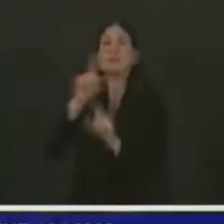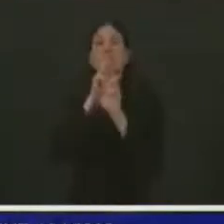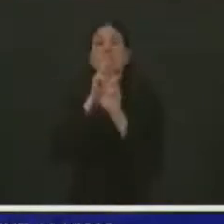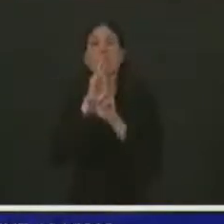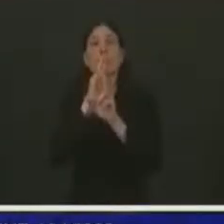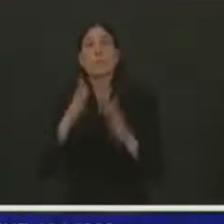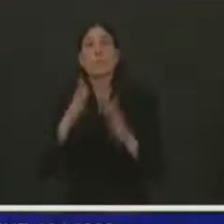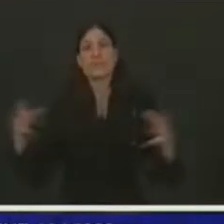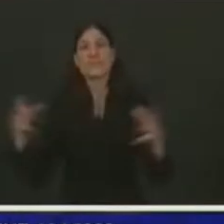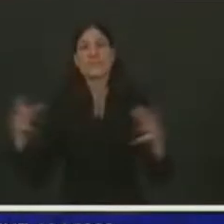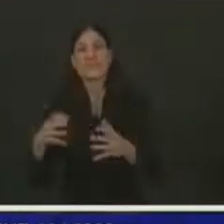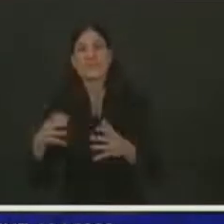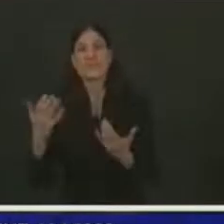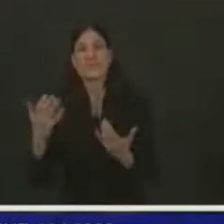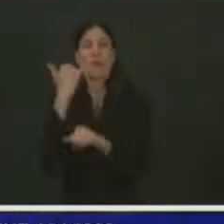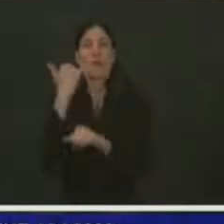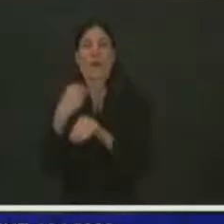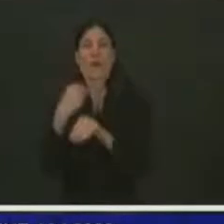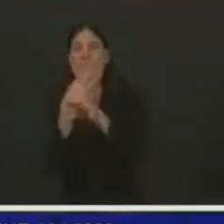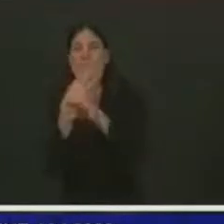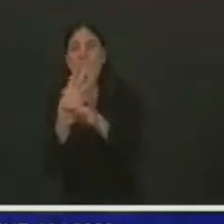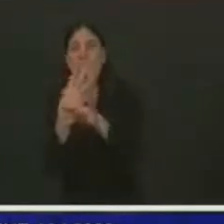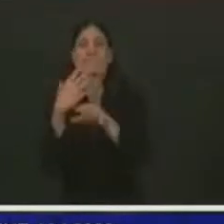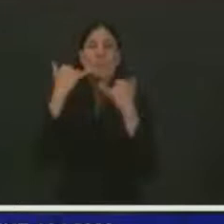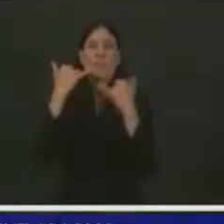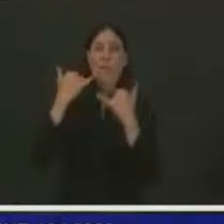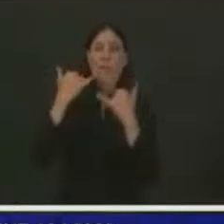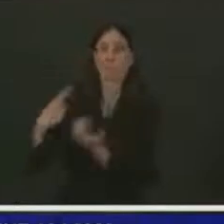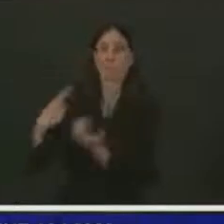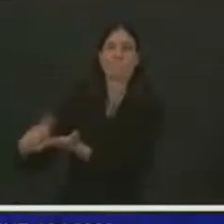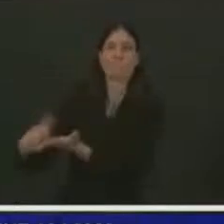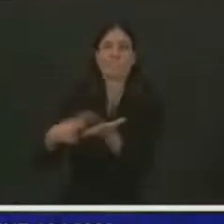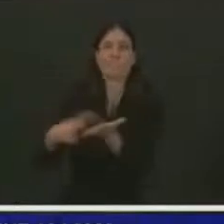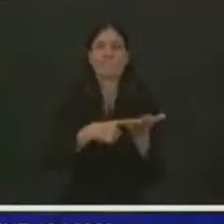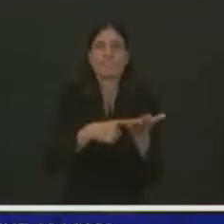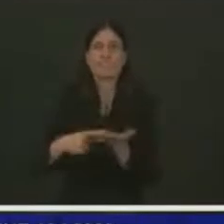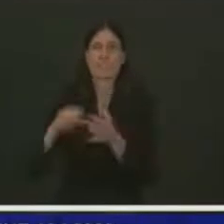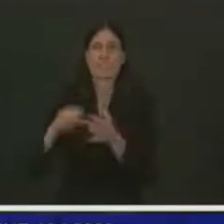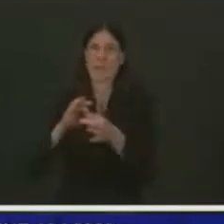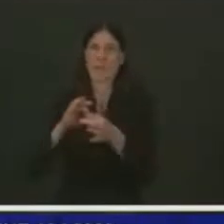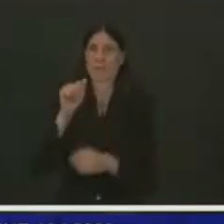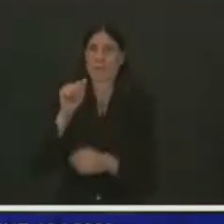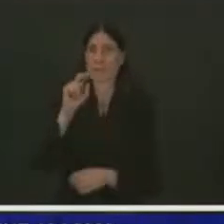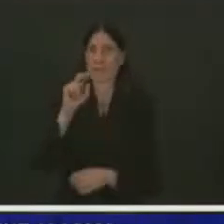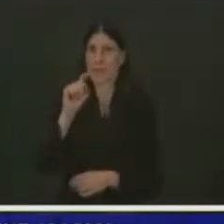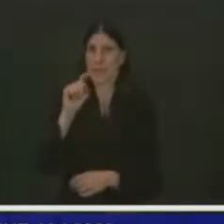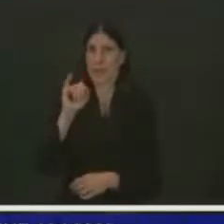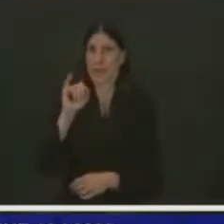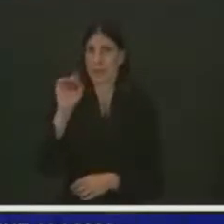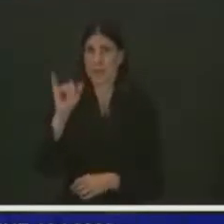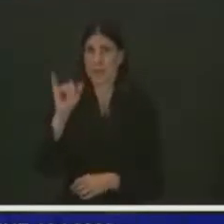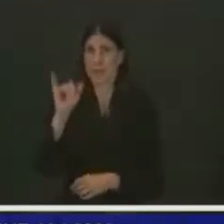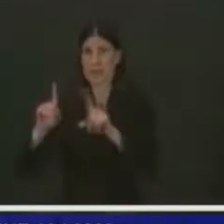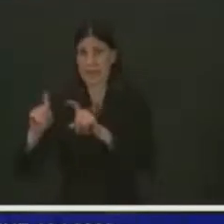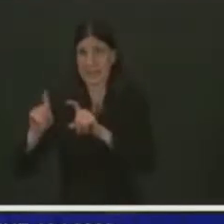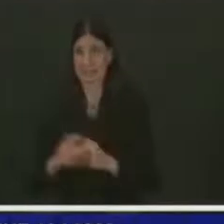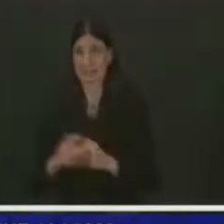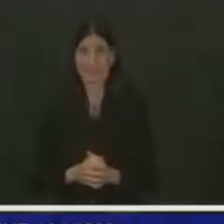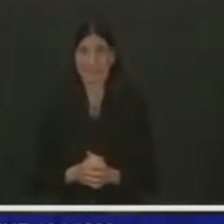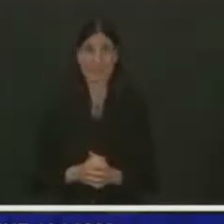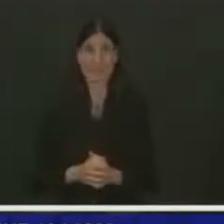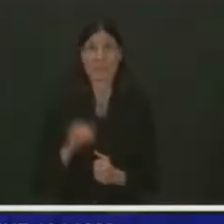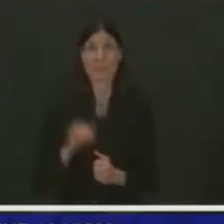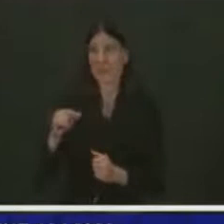randomly selected 5,000 households from all over the state and mailed letters offering